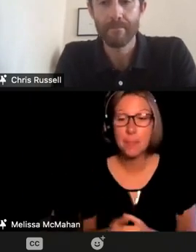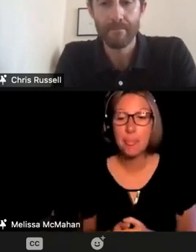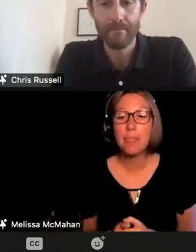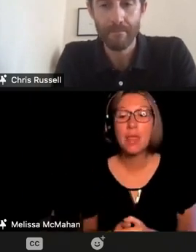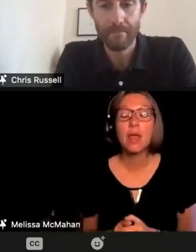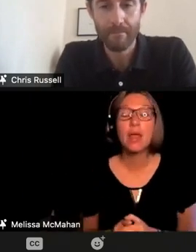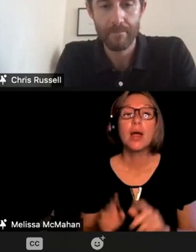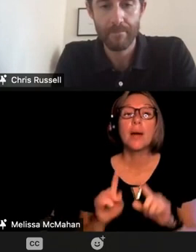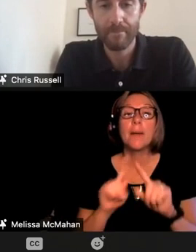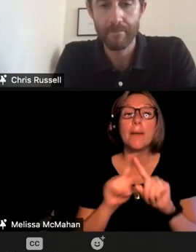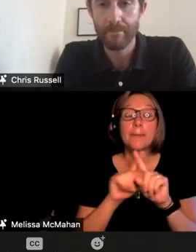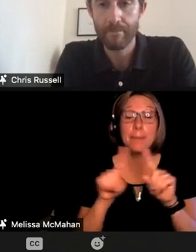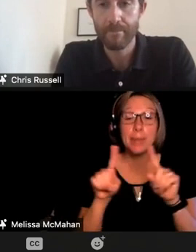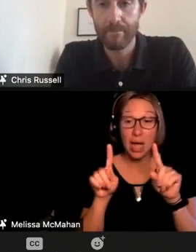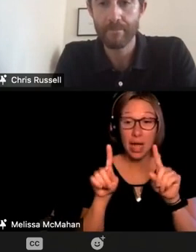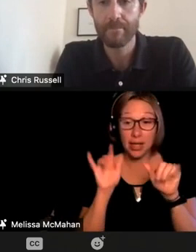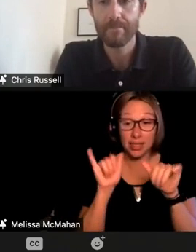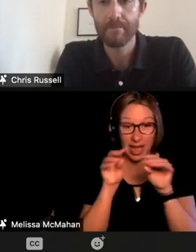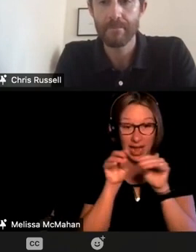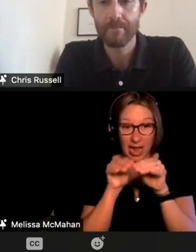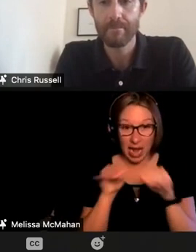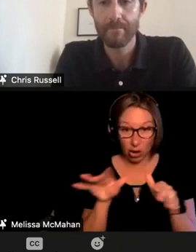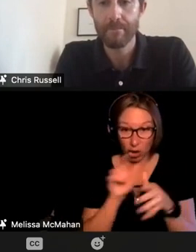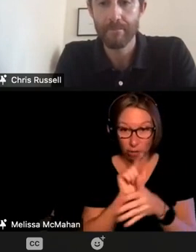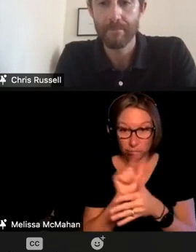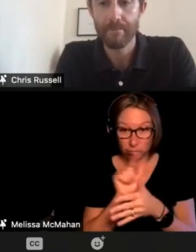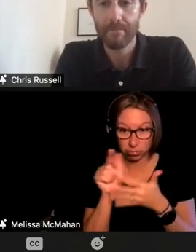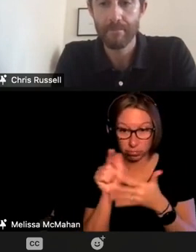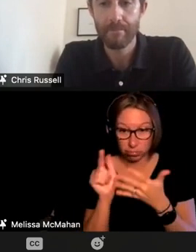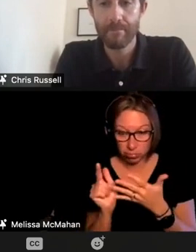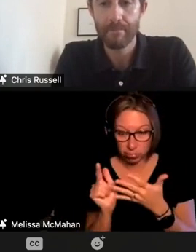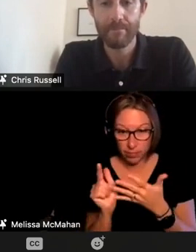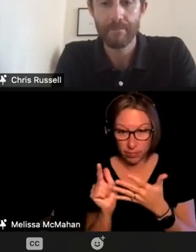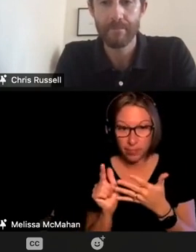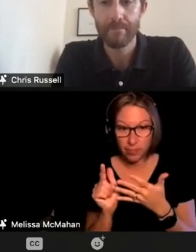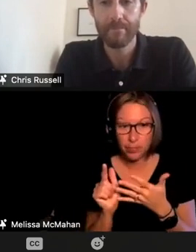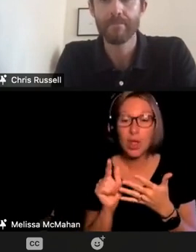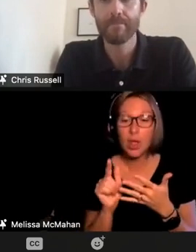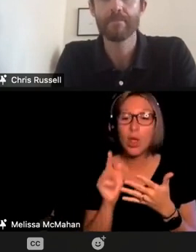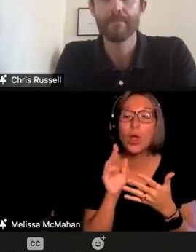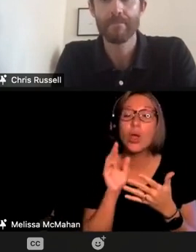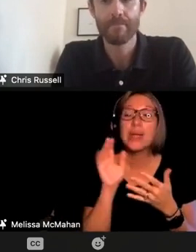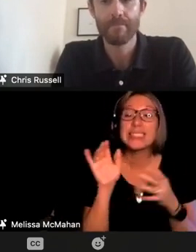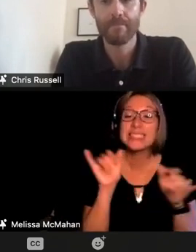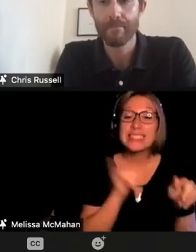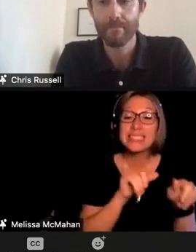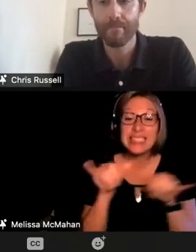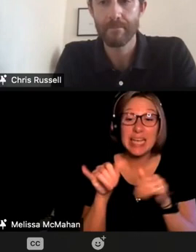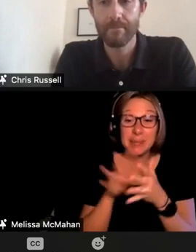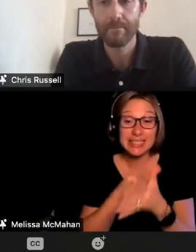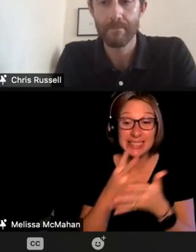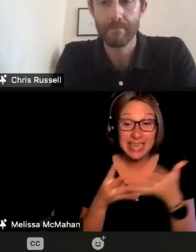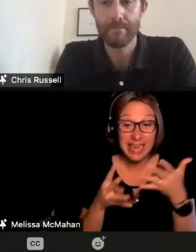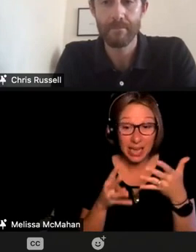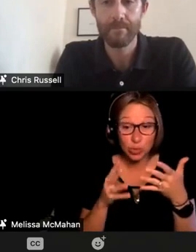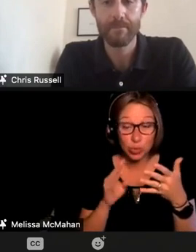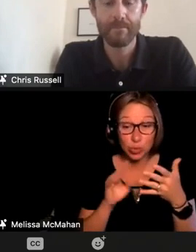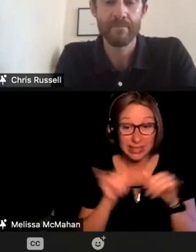As we see with a hierarchy, as we were talking about with having a schedule system that grows with the child, we always want to be thinking